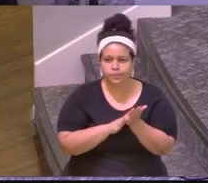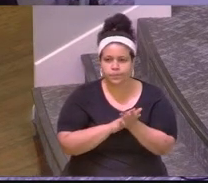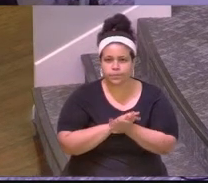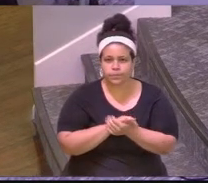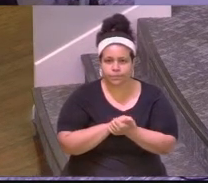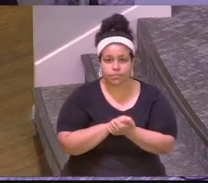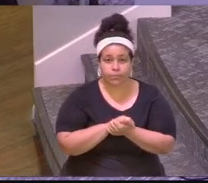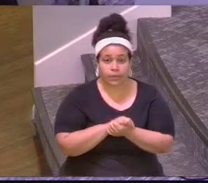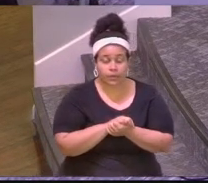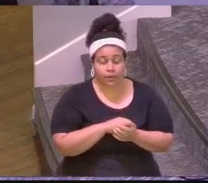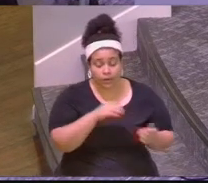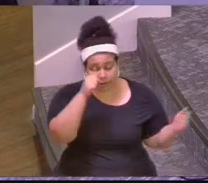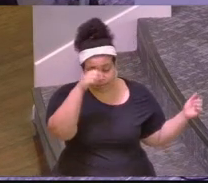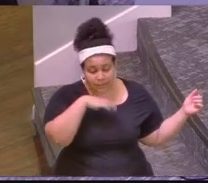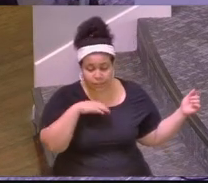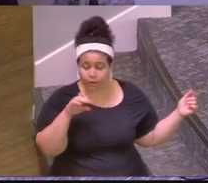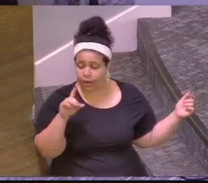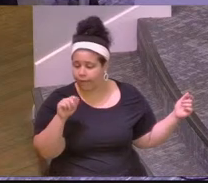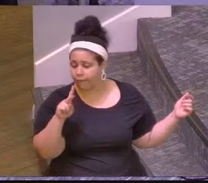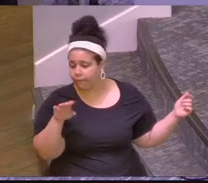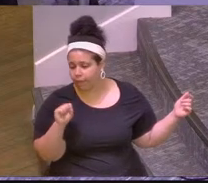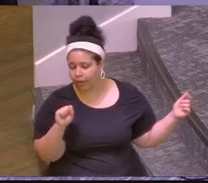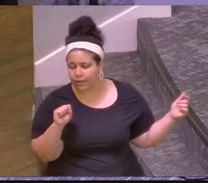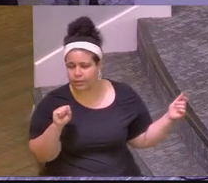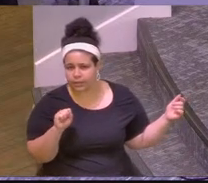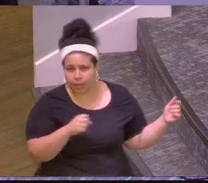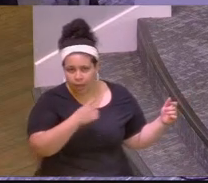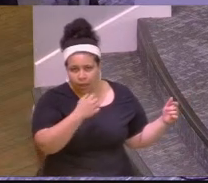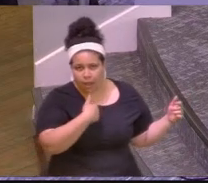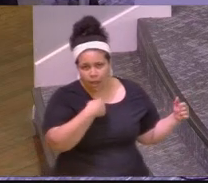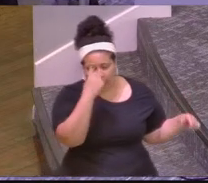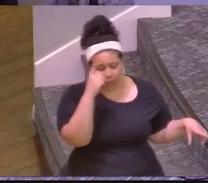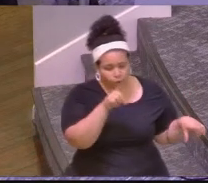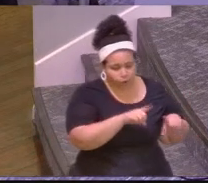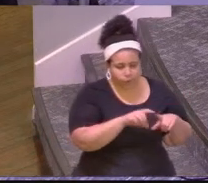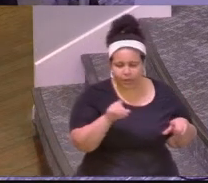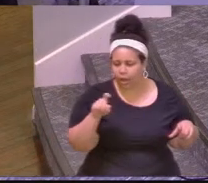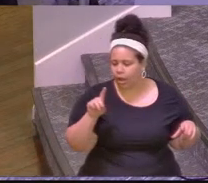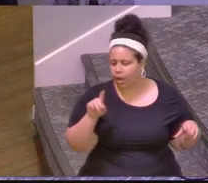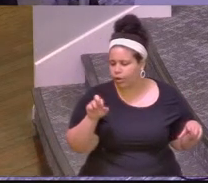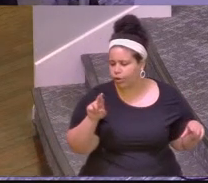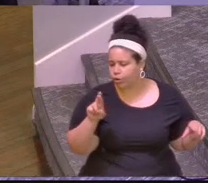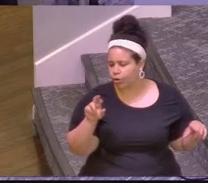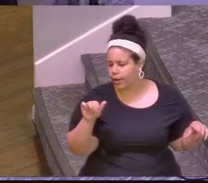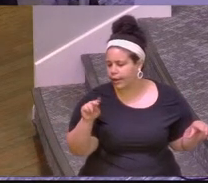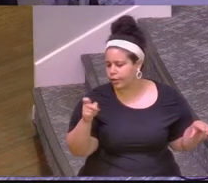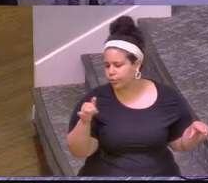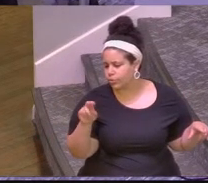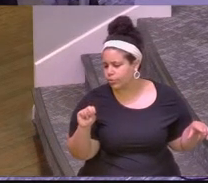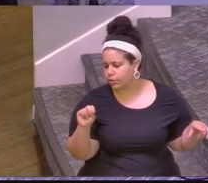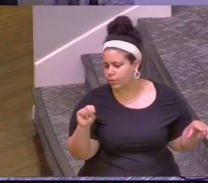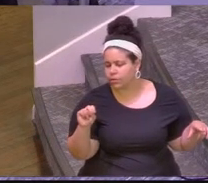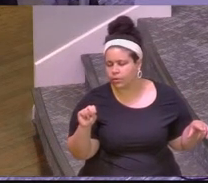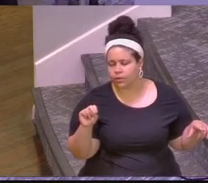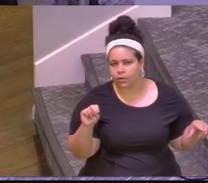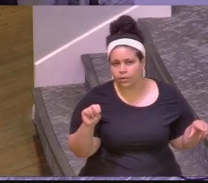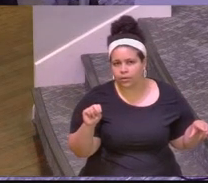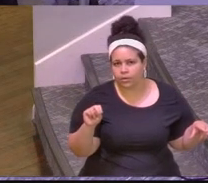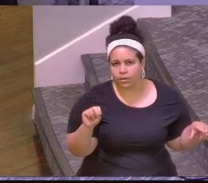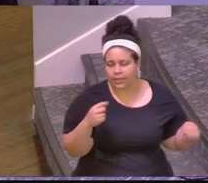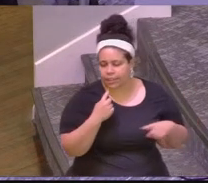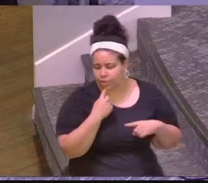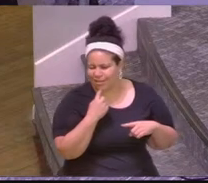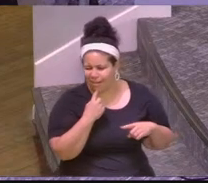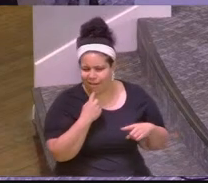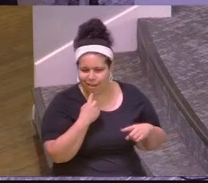Yeah, I agree with what Dr. Anderson said in terms of, to me, they're just so brief, I really don't feel like I